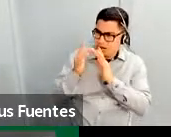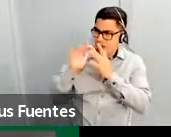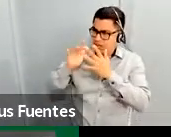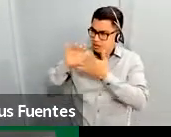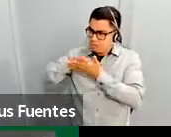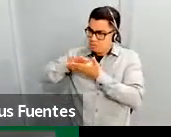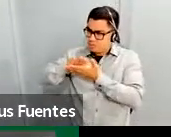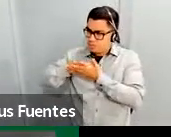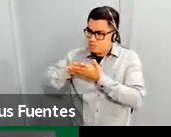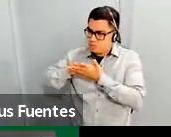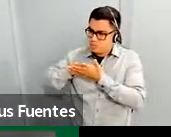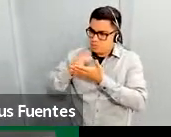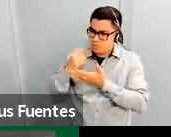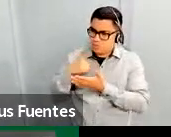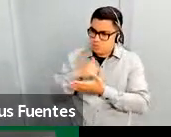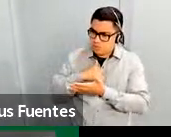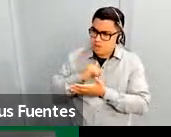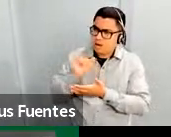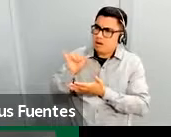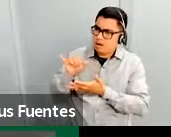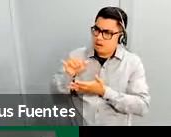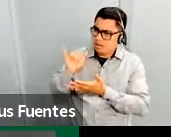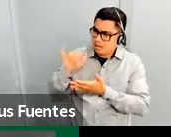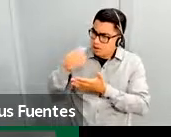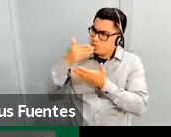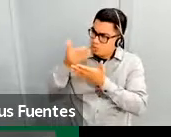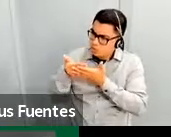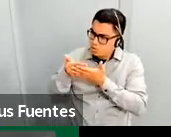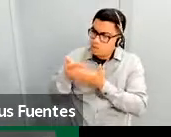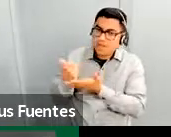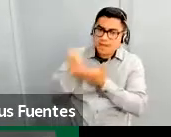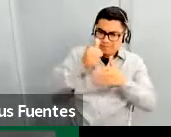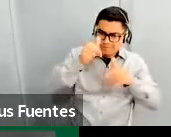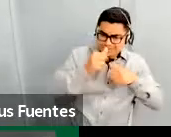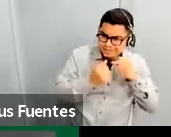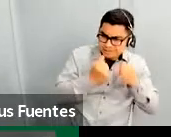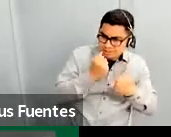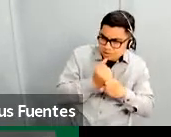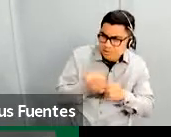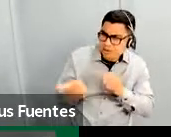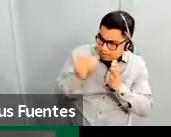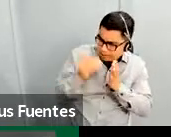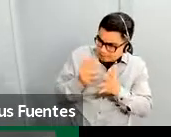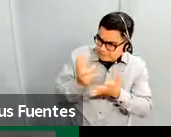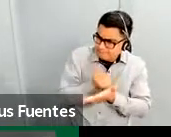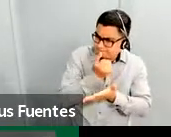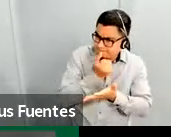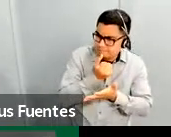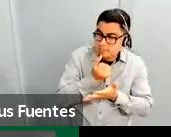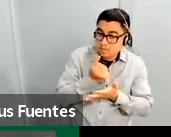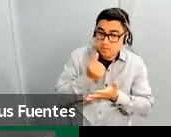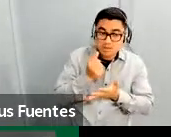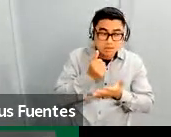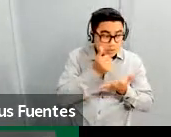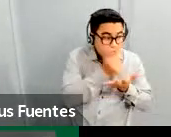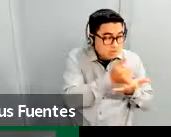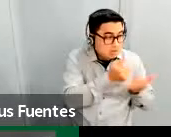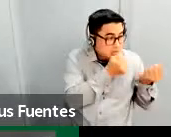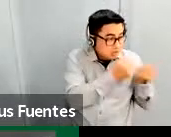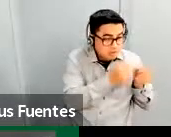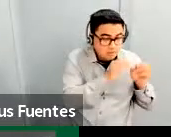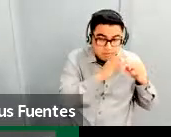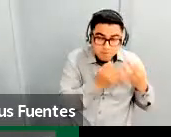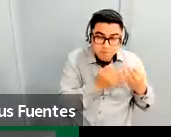see us continue to do, that really helped with either academic achievement, helped support our families,